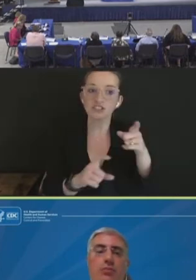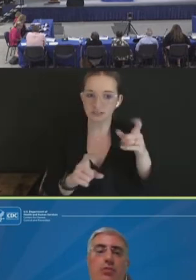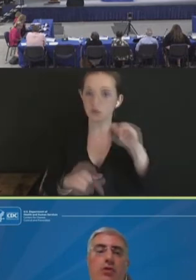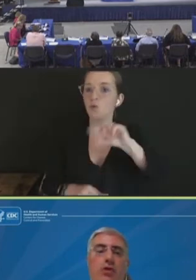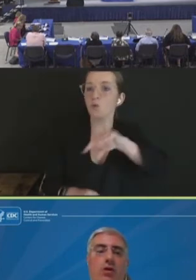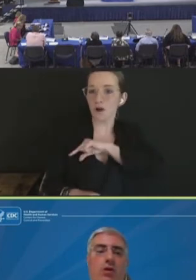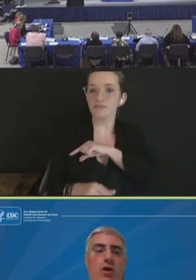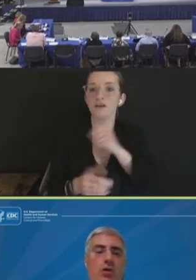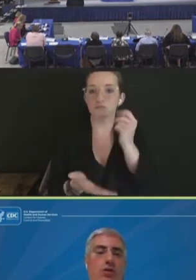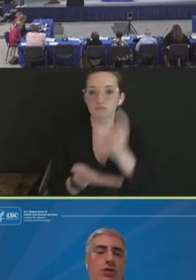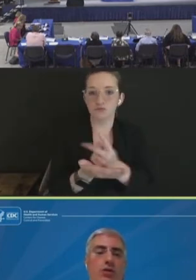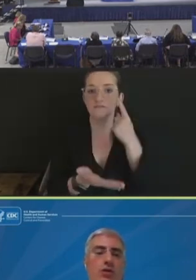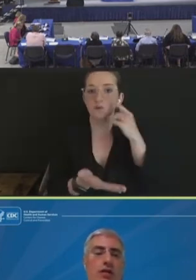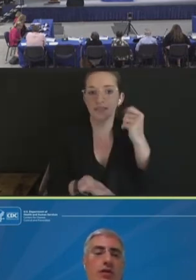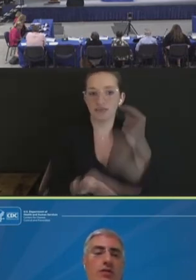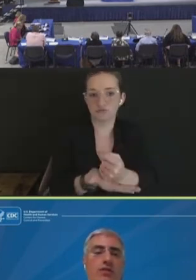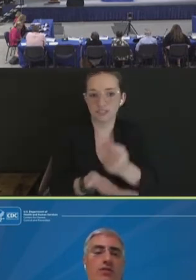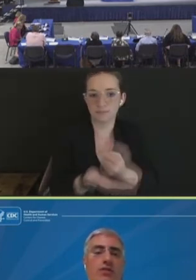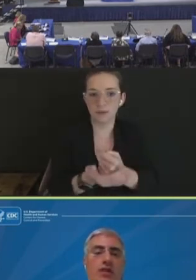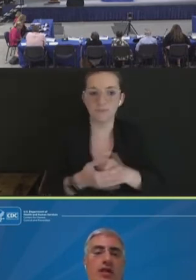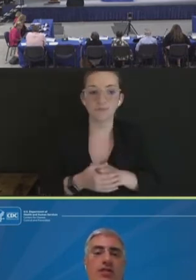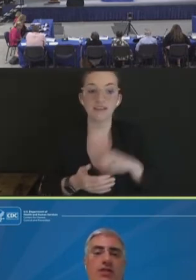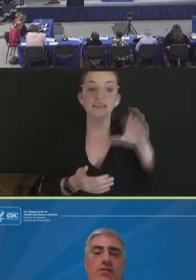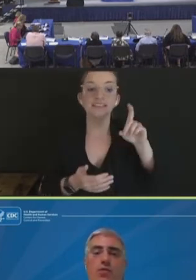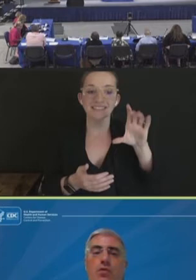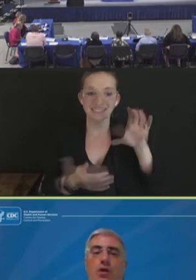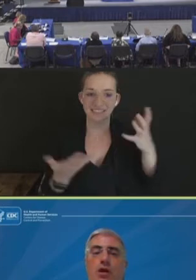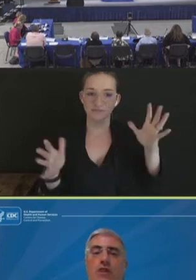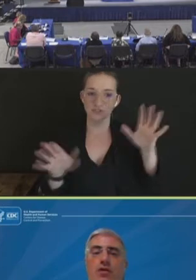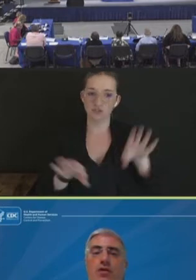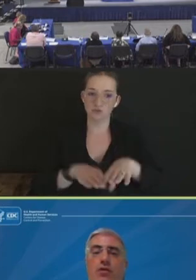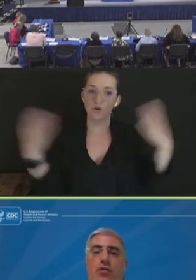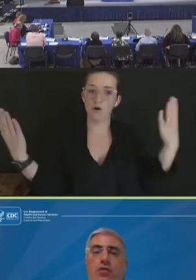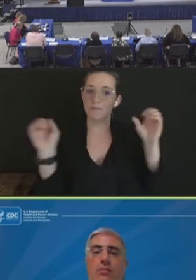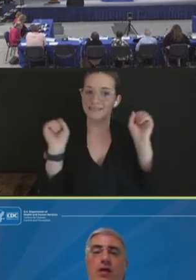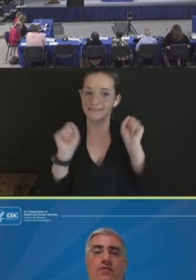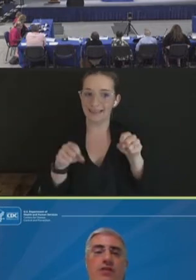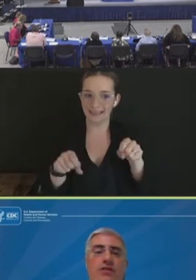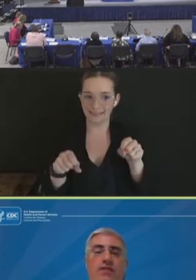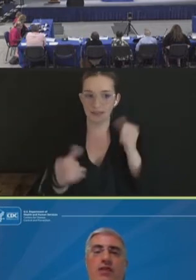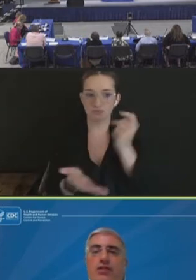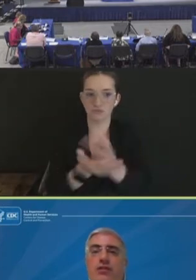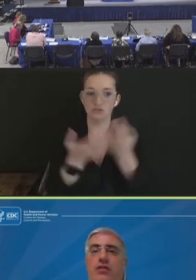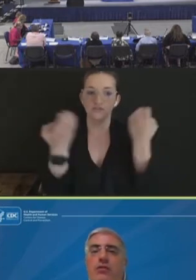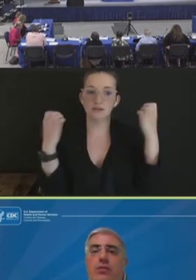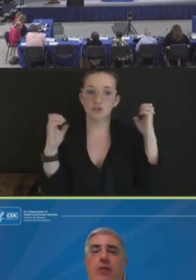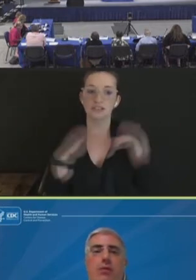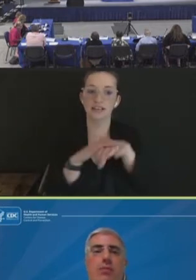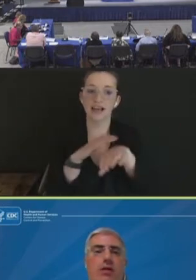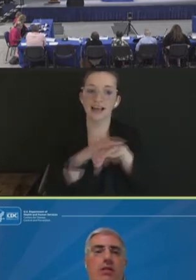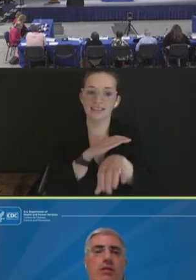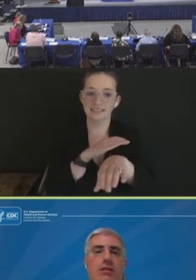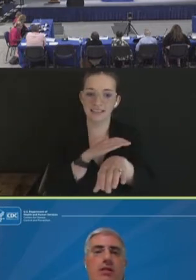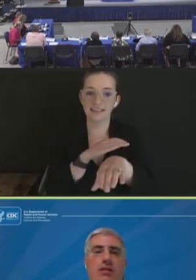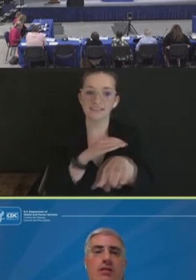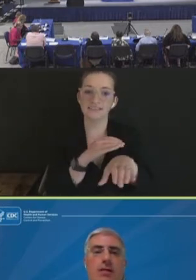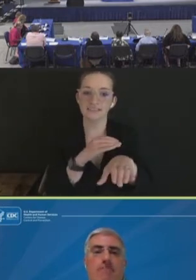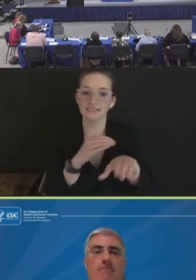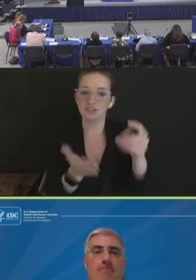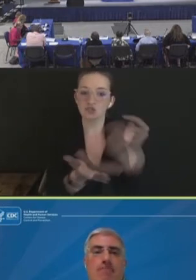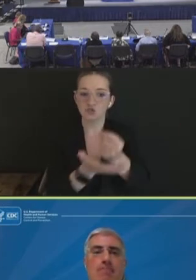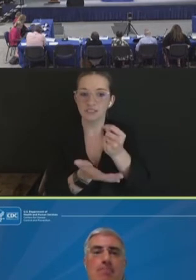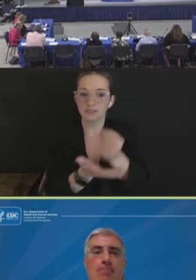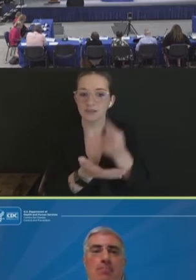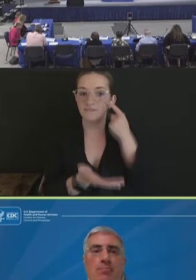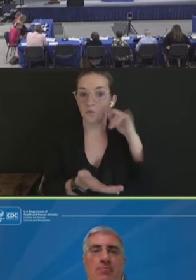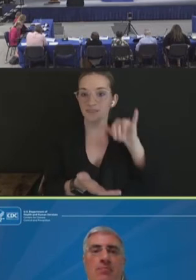new drug protocol, which also allows the use of VIG for non-variant orthopox virus infections, including monkeypox. Next slide.